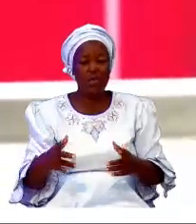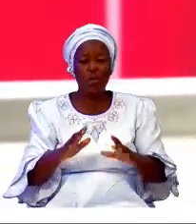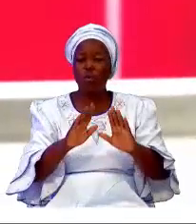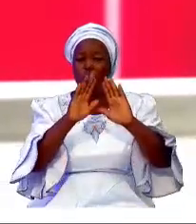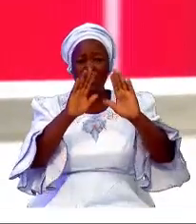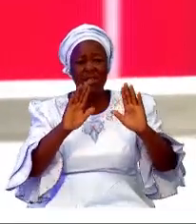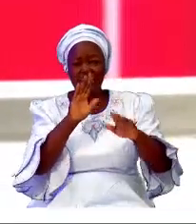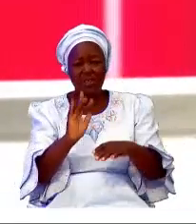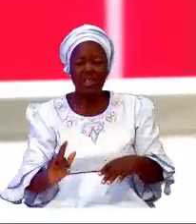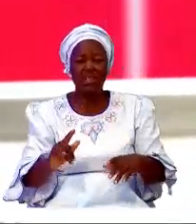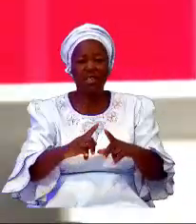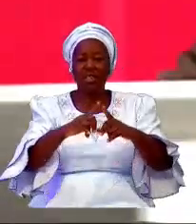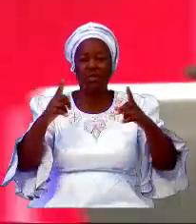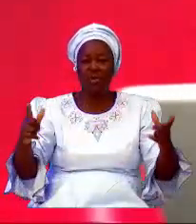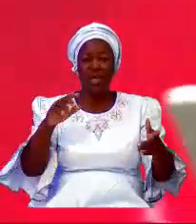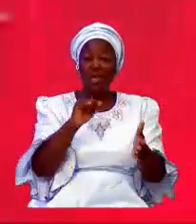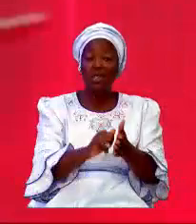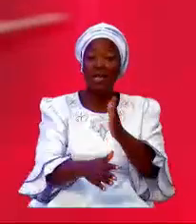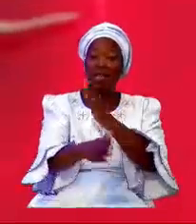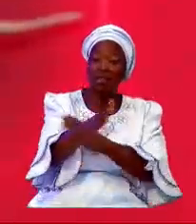spectacular. Something